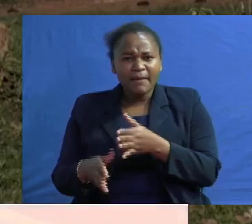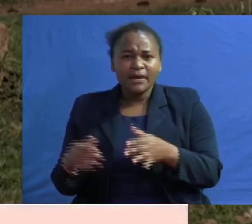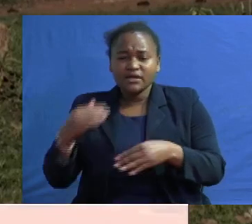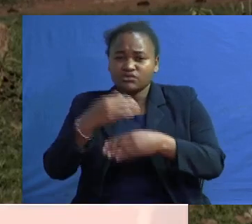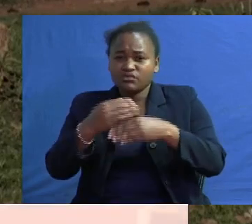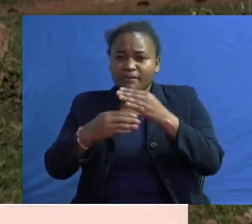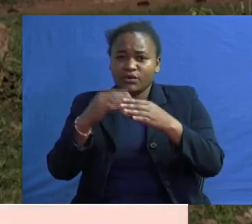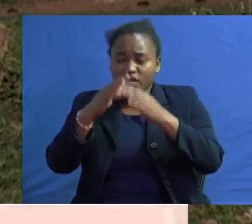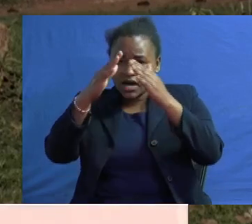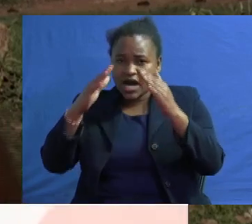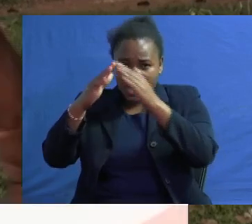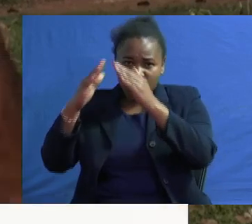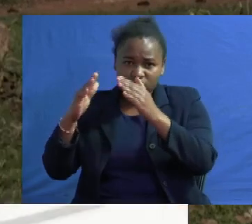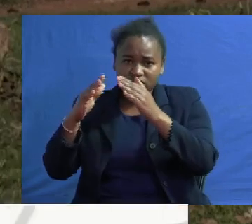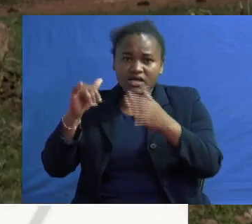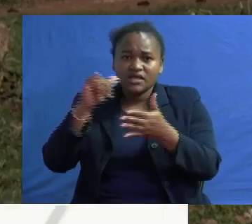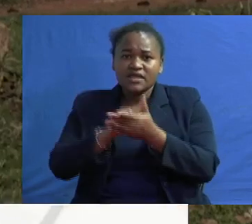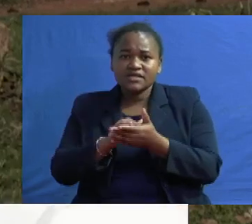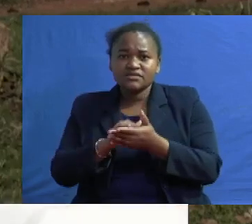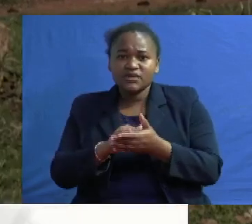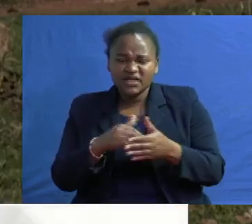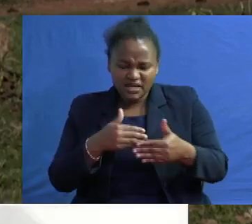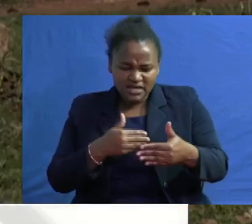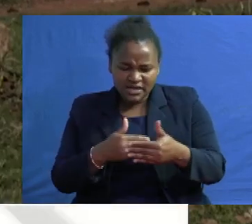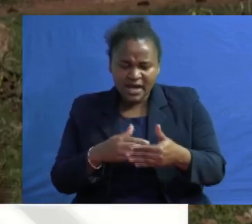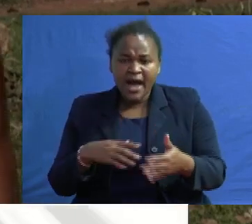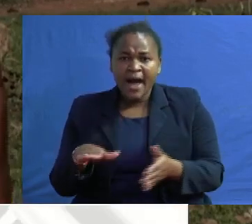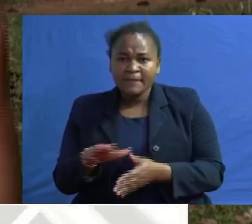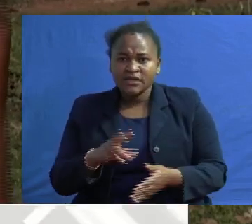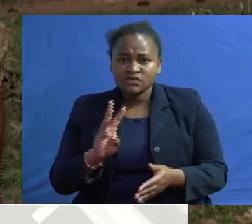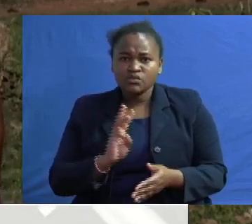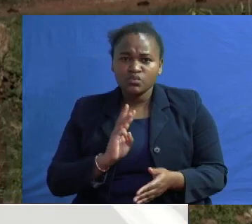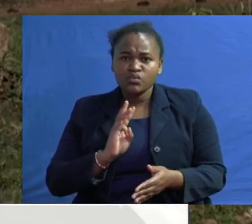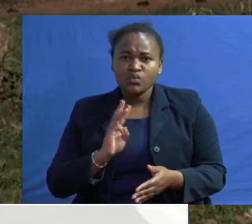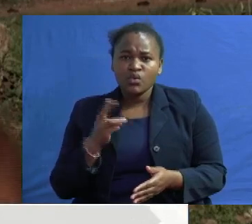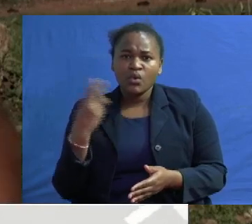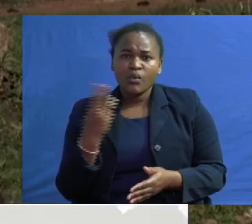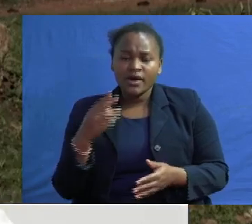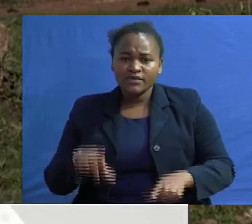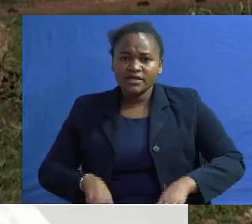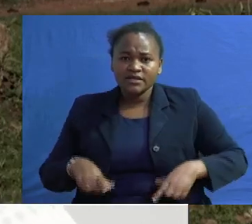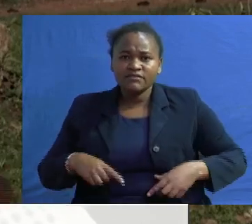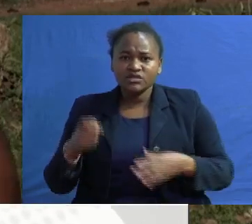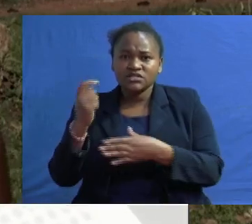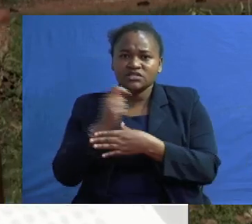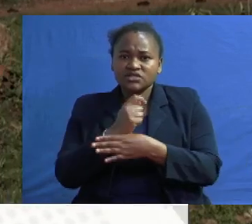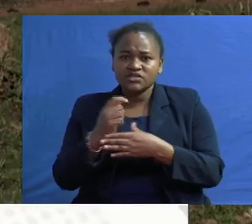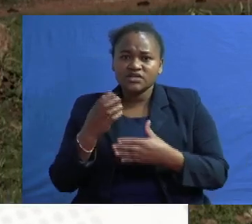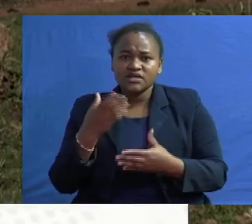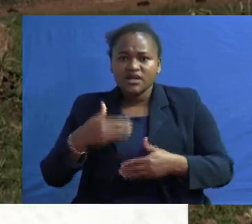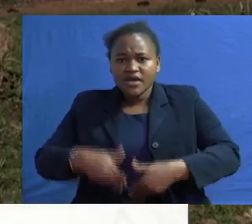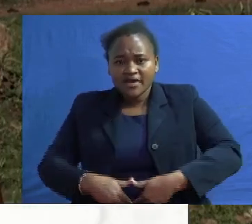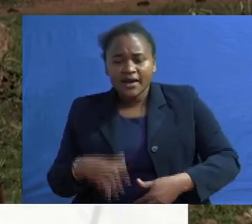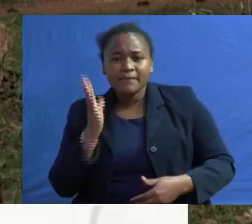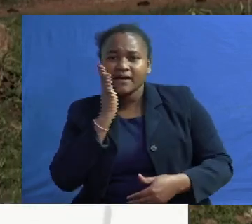kujenga mansion. Hiyo mansion ikuwe mahali naishi, mahali ni shule. Ya kutrain sana sana the young mothers ndio waweze